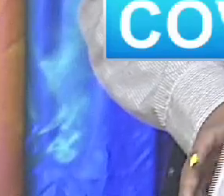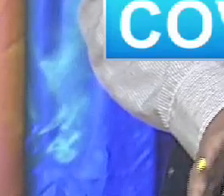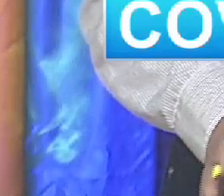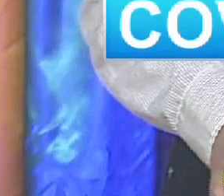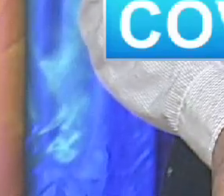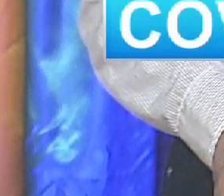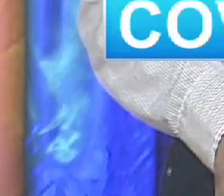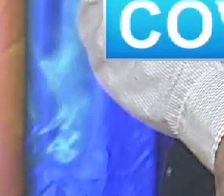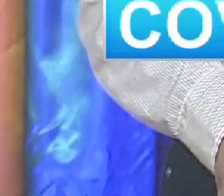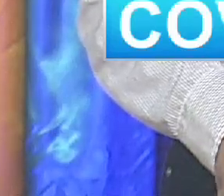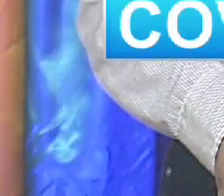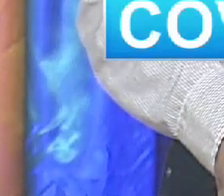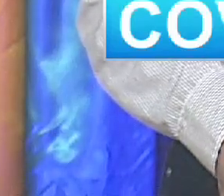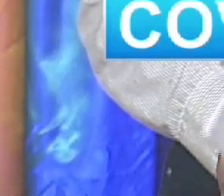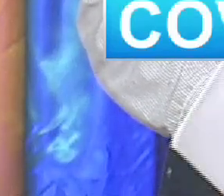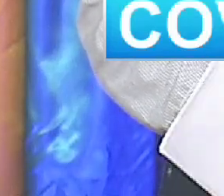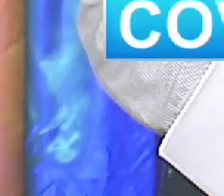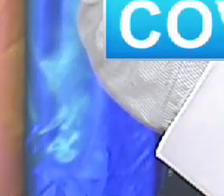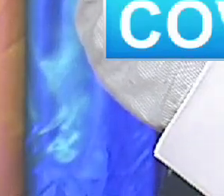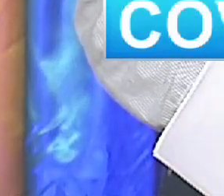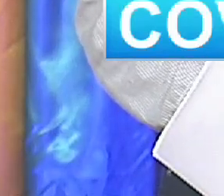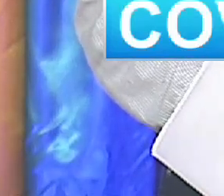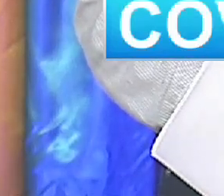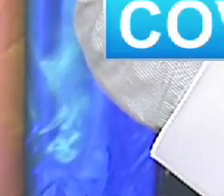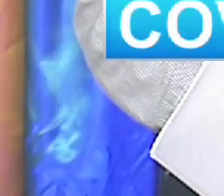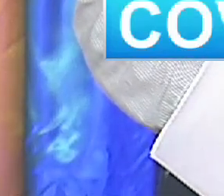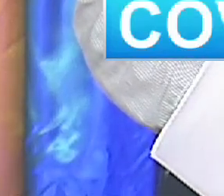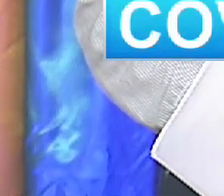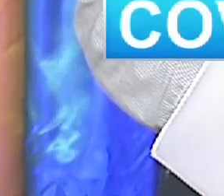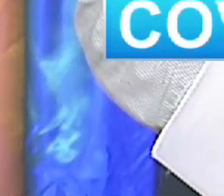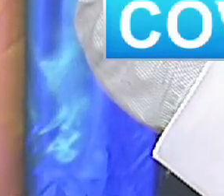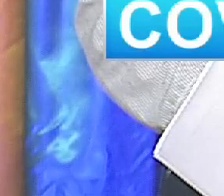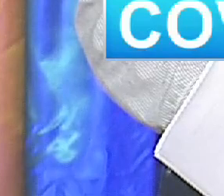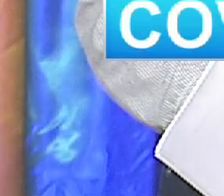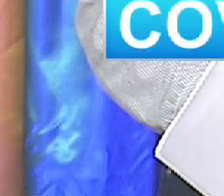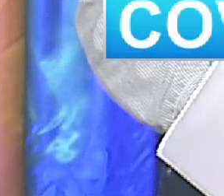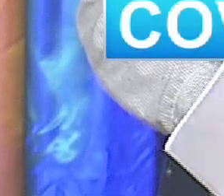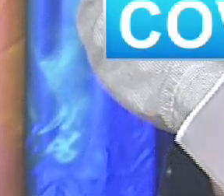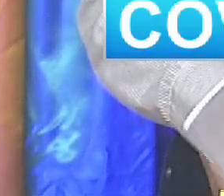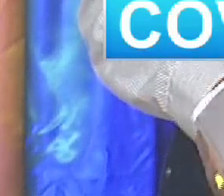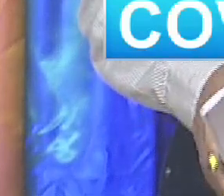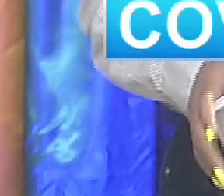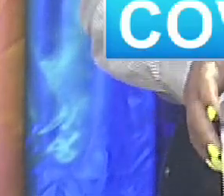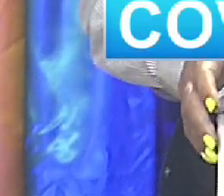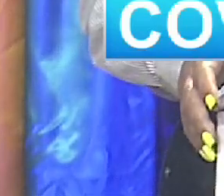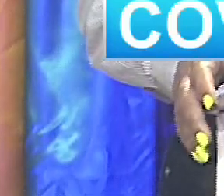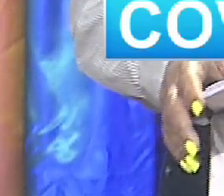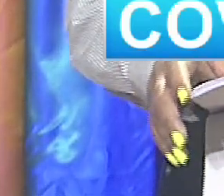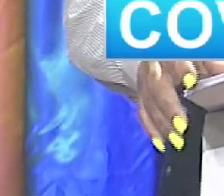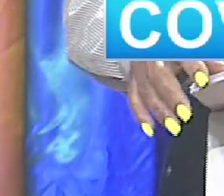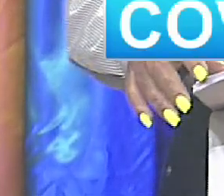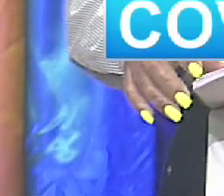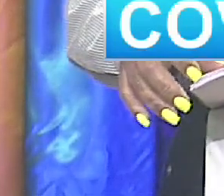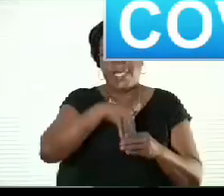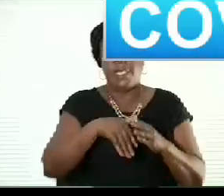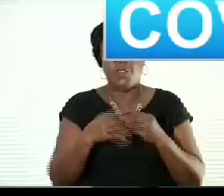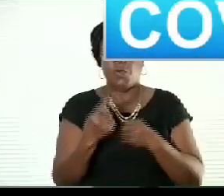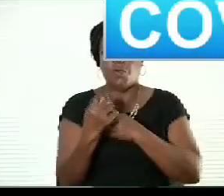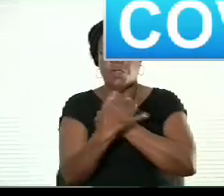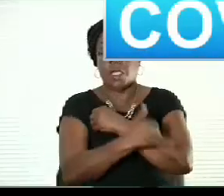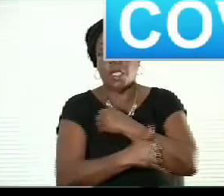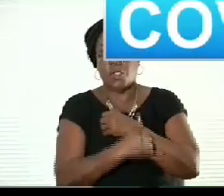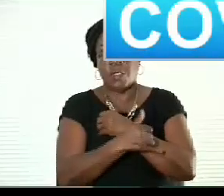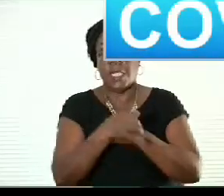Moxie, that calls for developing a risk strategy that identifies variables rating travelers. For